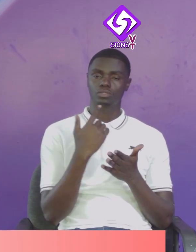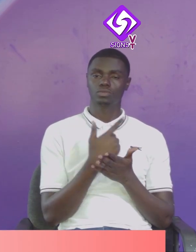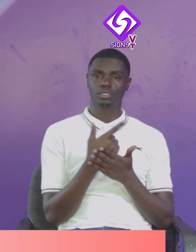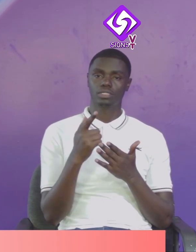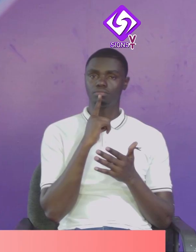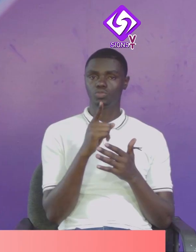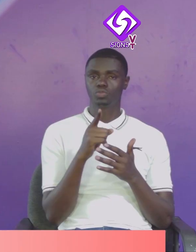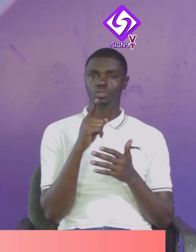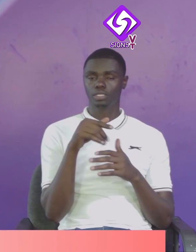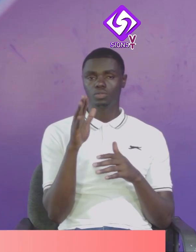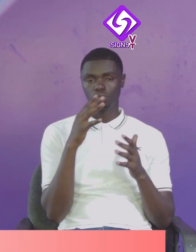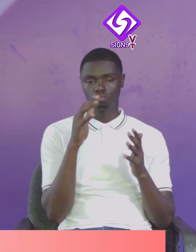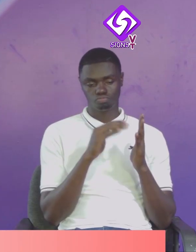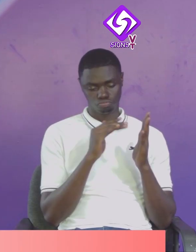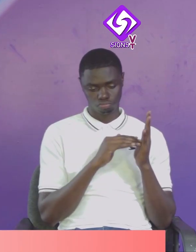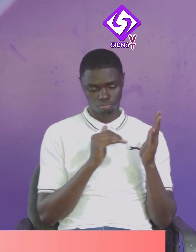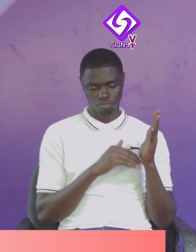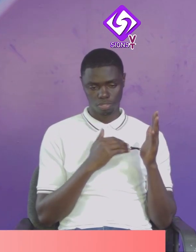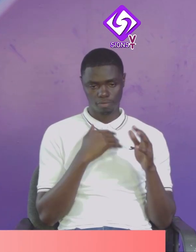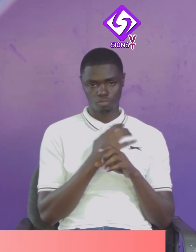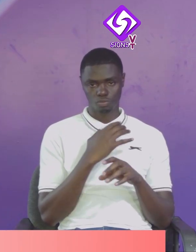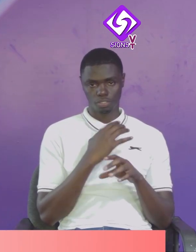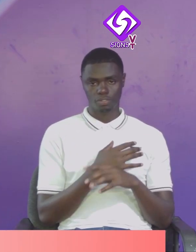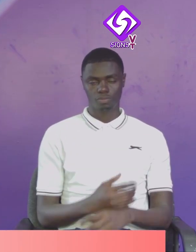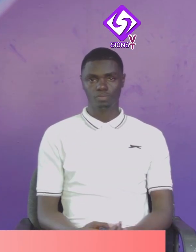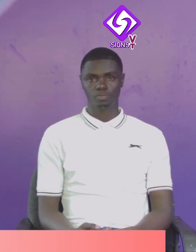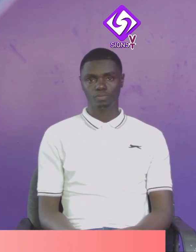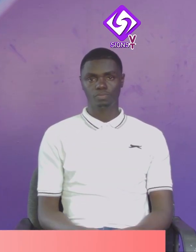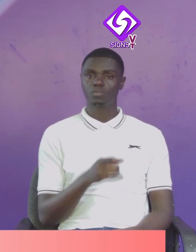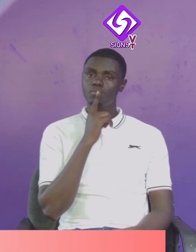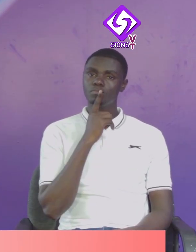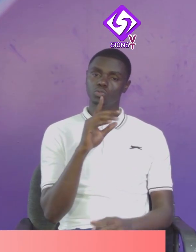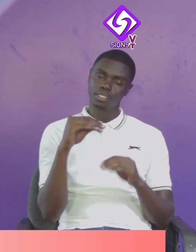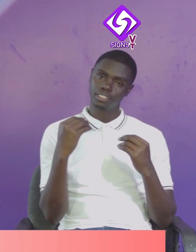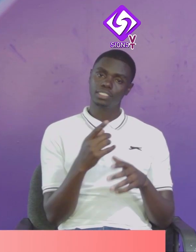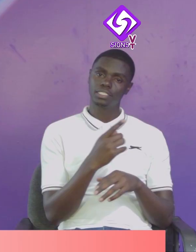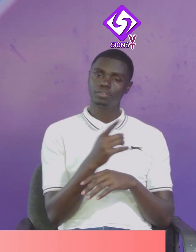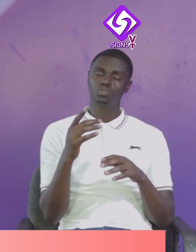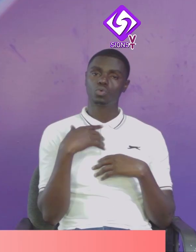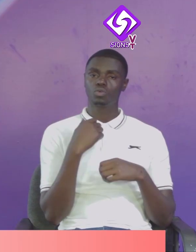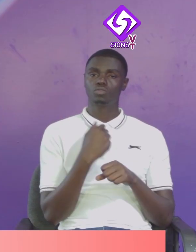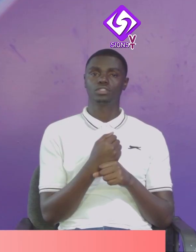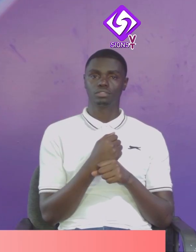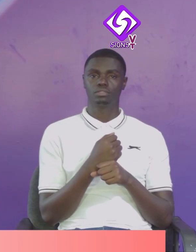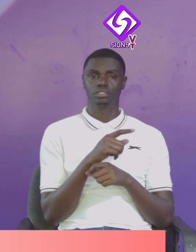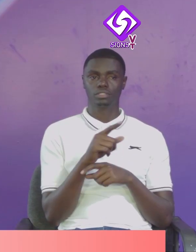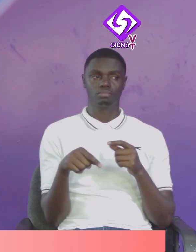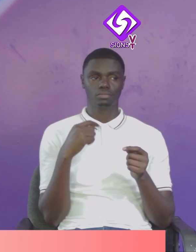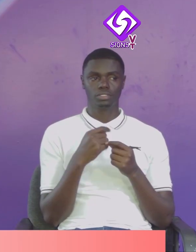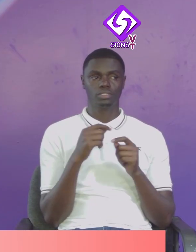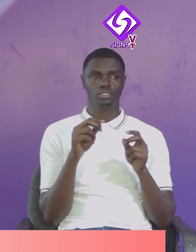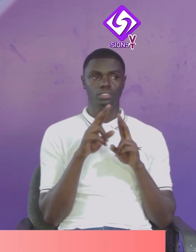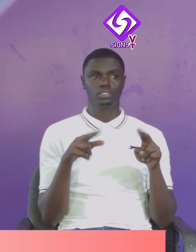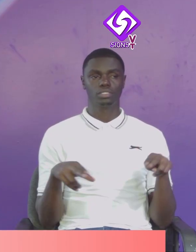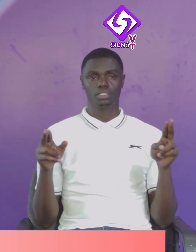he'll be on the score sheet for Newcastle, because this kind of plays give you that kind of confidence, right? Yeah. Especially in the international scene,